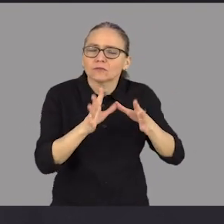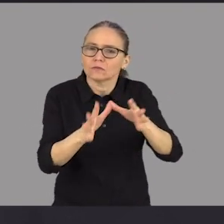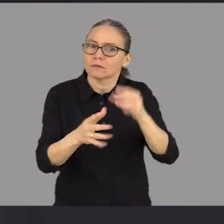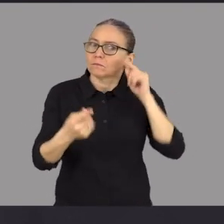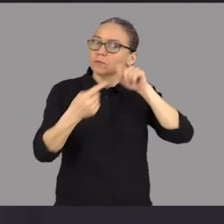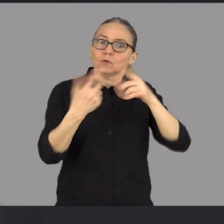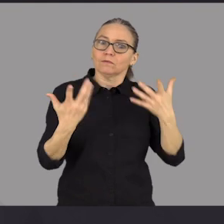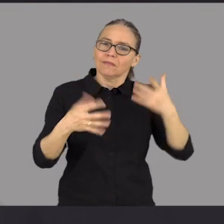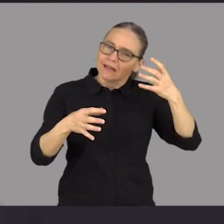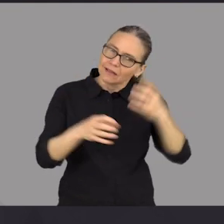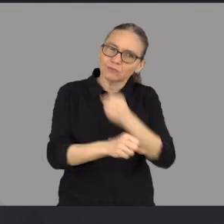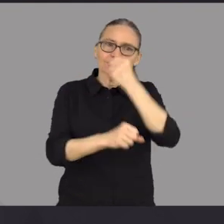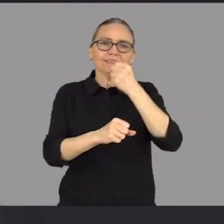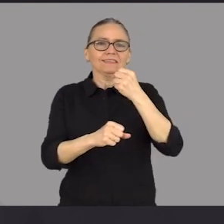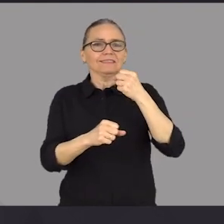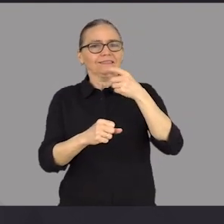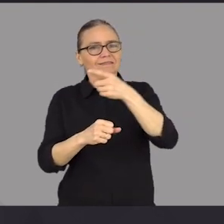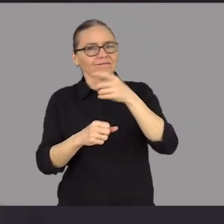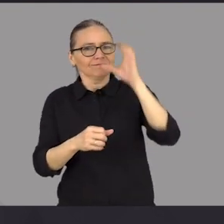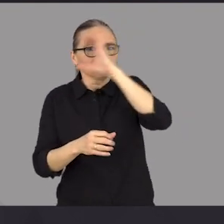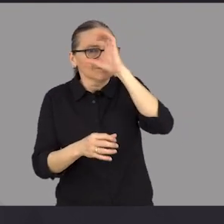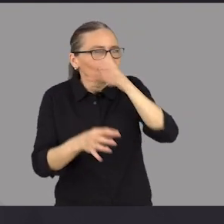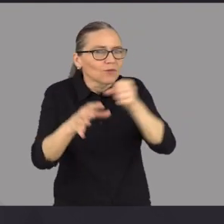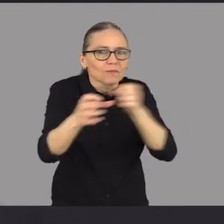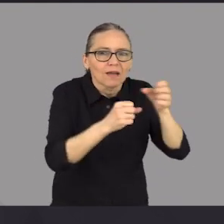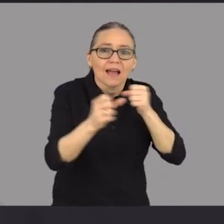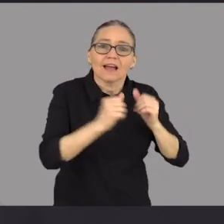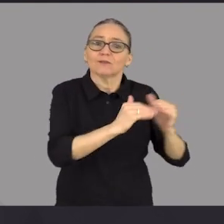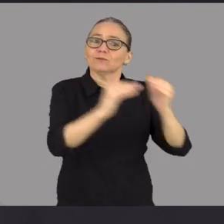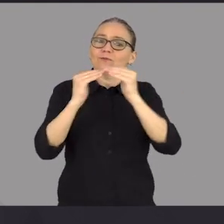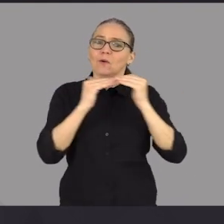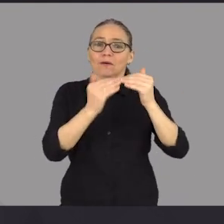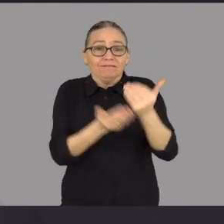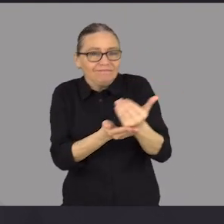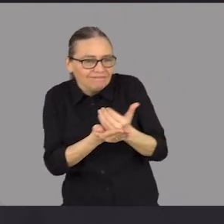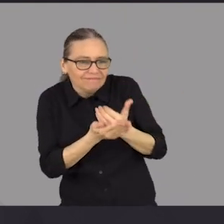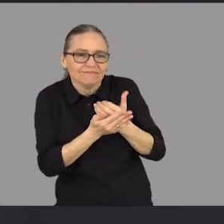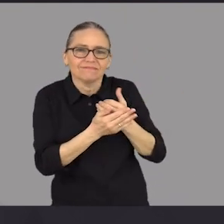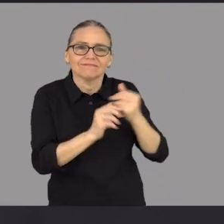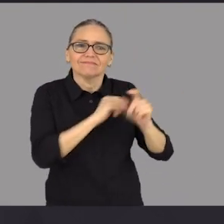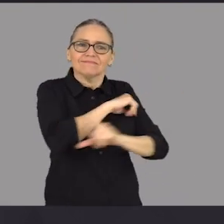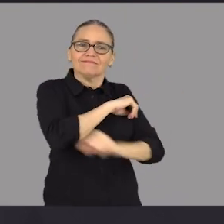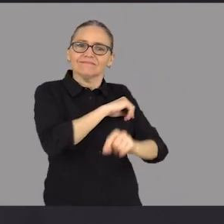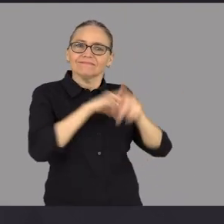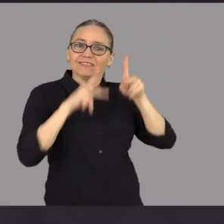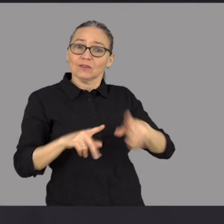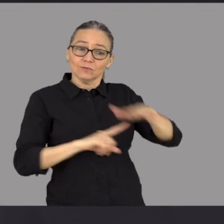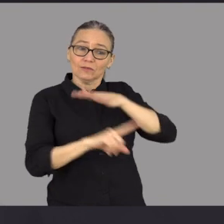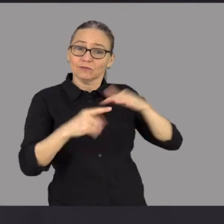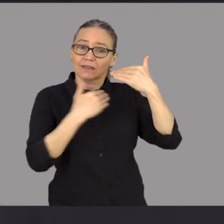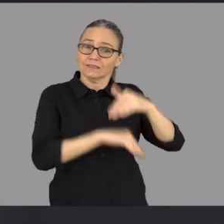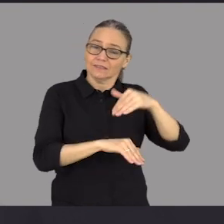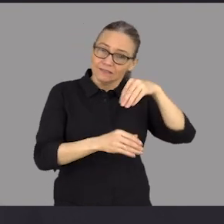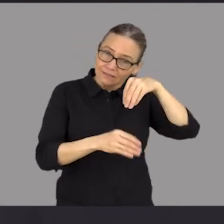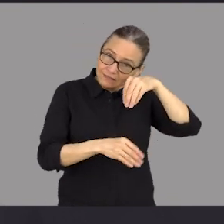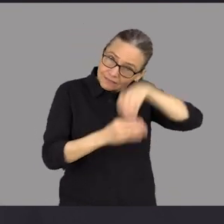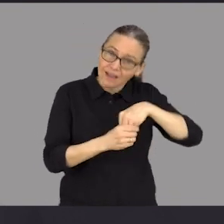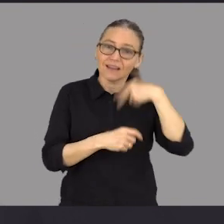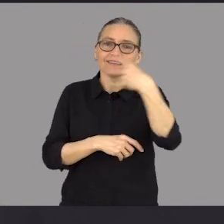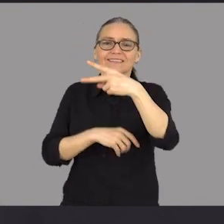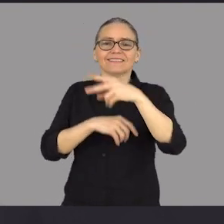for successful recruitment, inclusion, and retention of employees who are experiencing